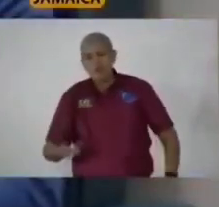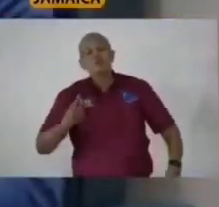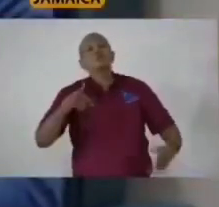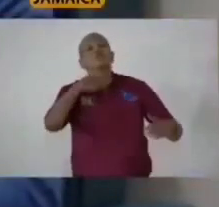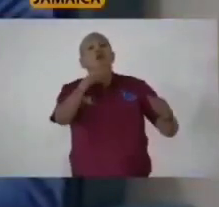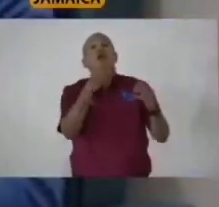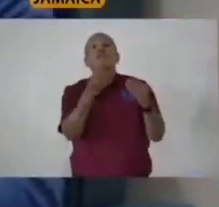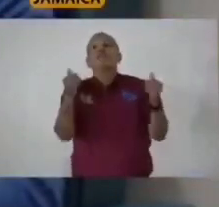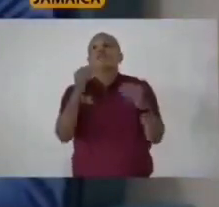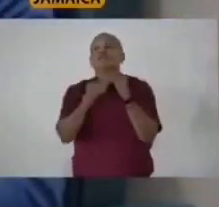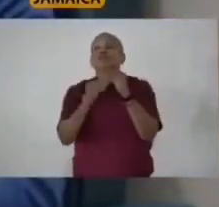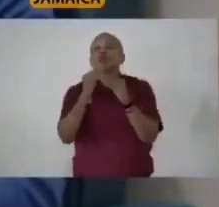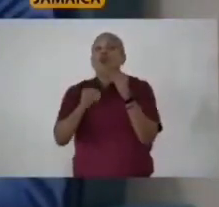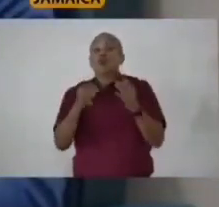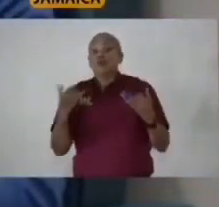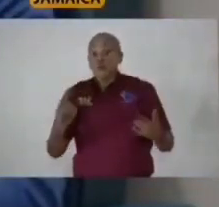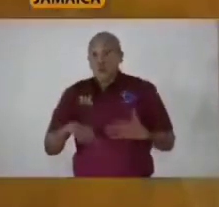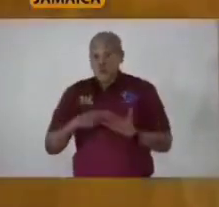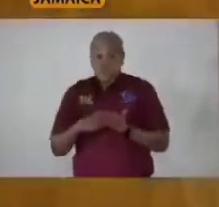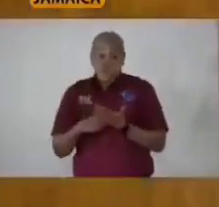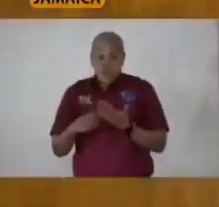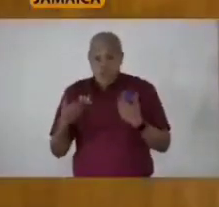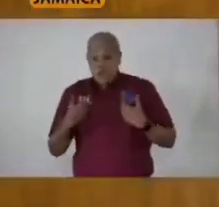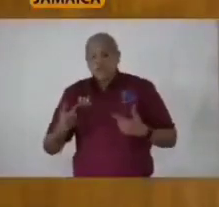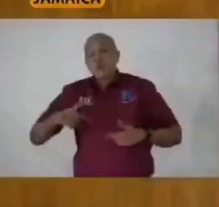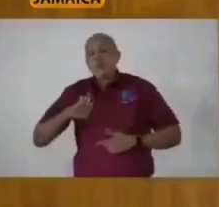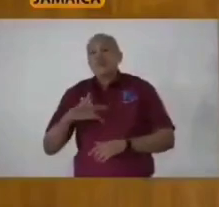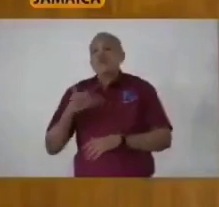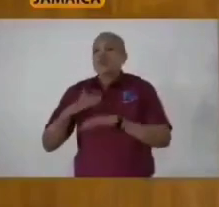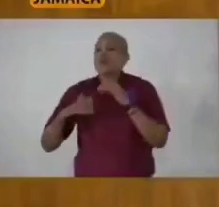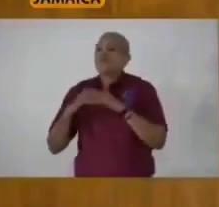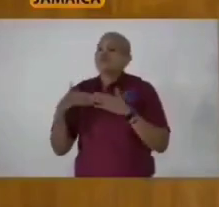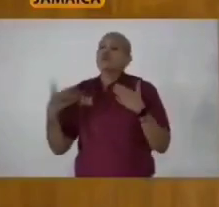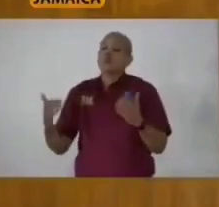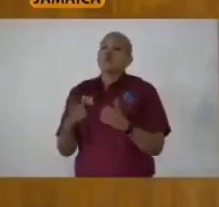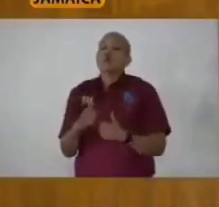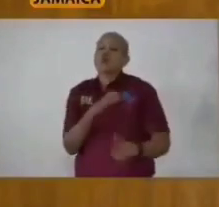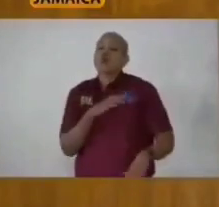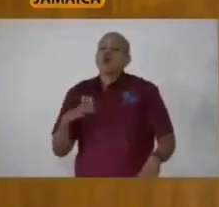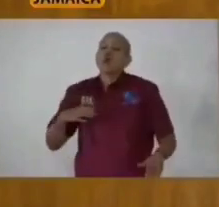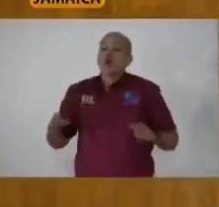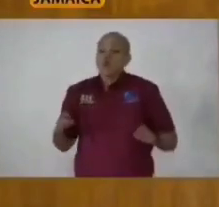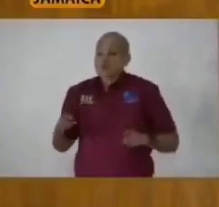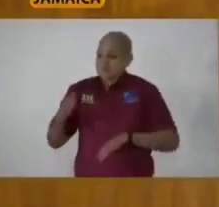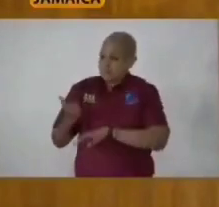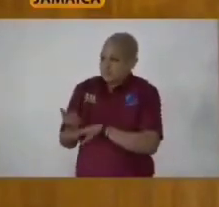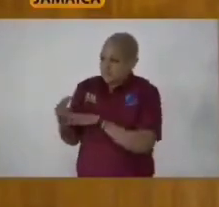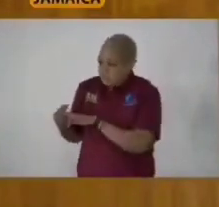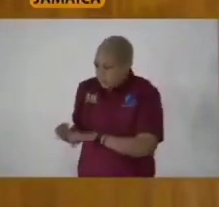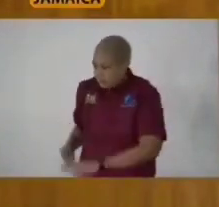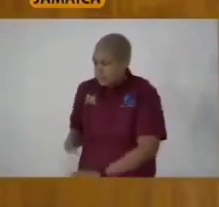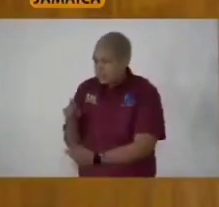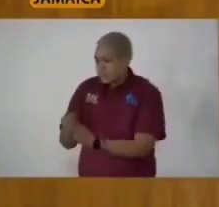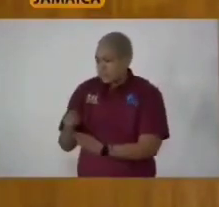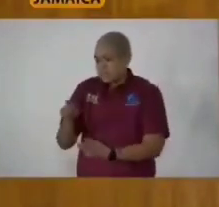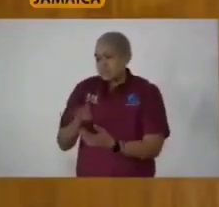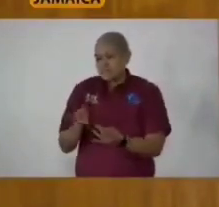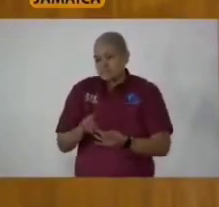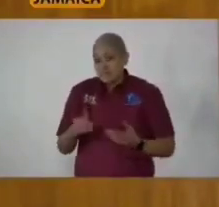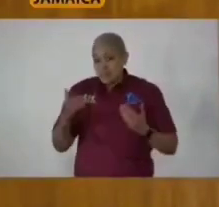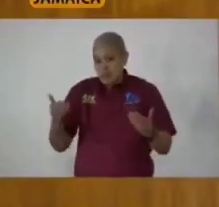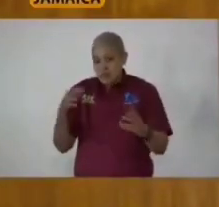try and sort this out so that we feel comfortable to go down the road with you, the particular road that you are seeking to travel